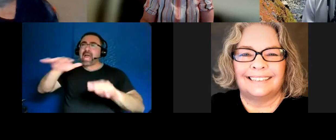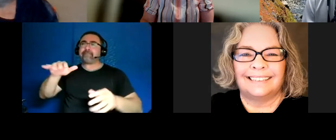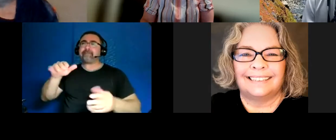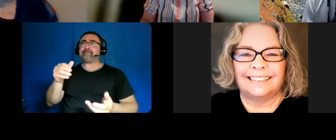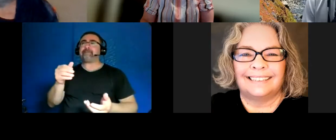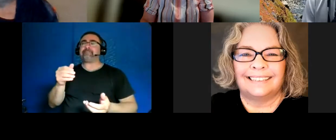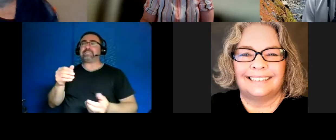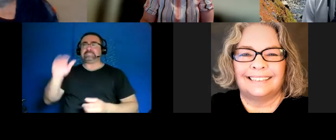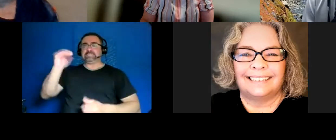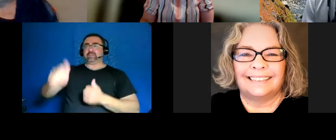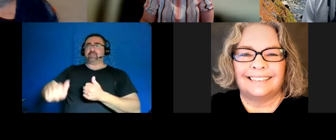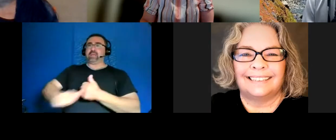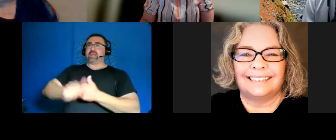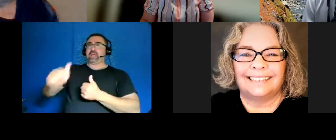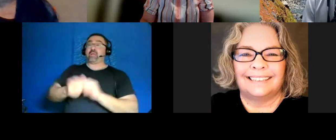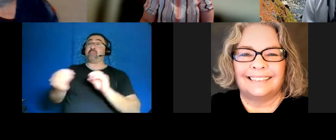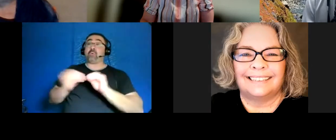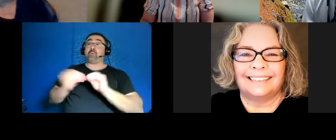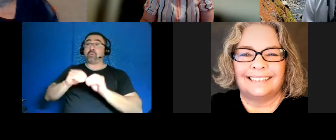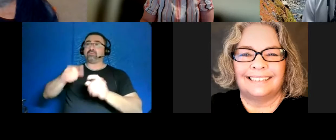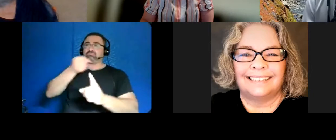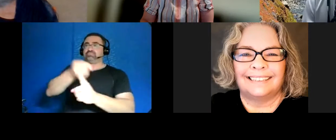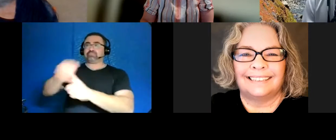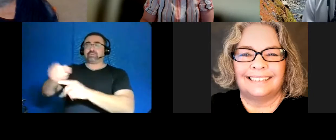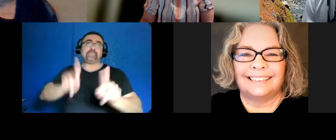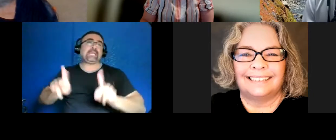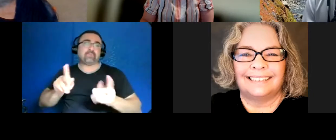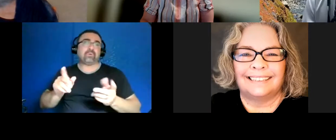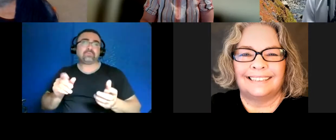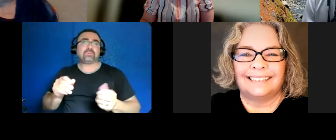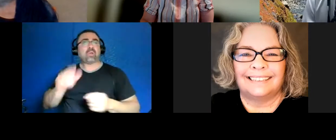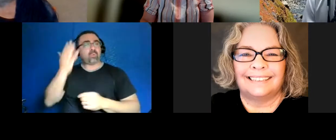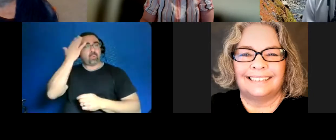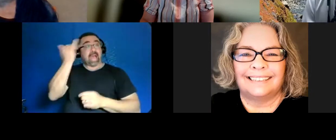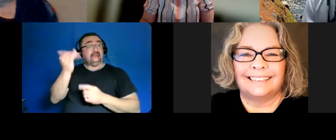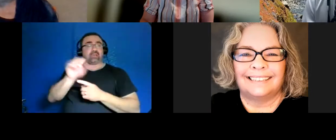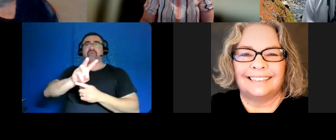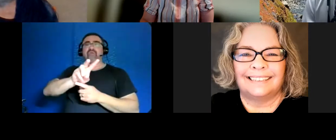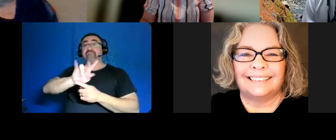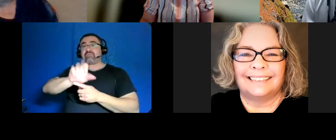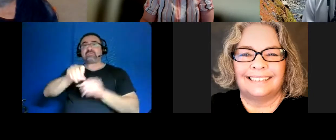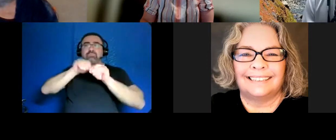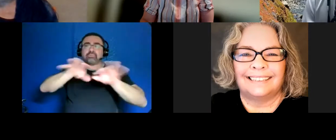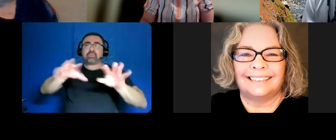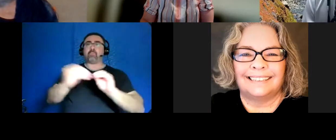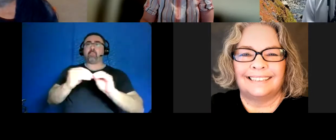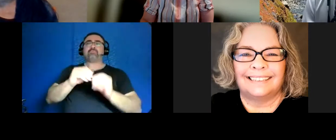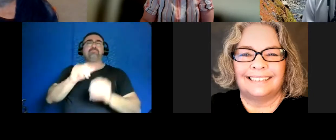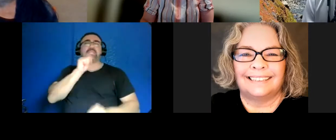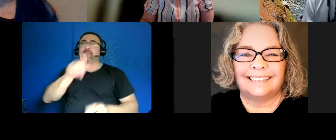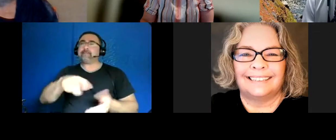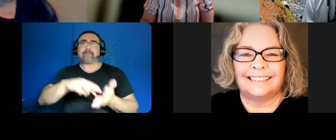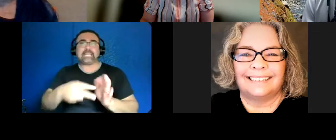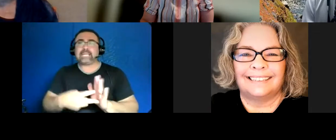a higher risk of infecting people because there's a lot more virus coming out, but it doesn't necessarily